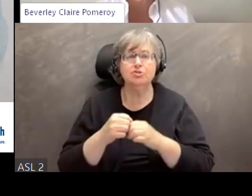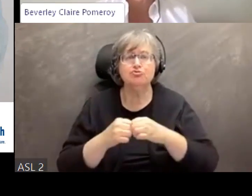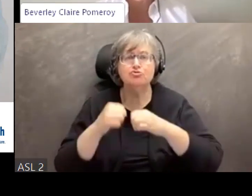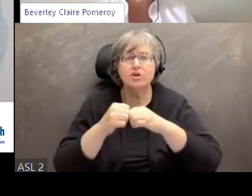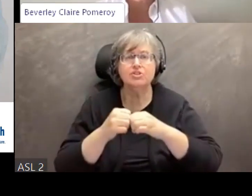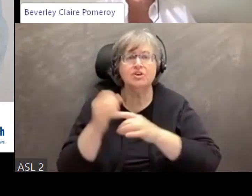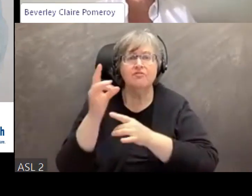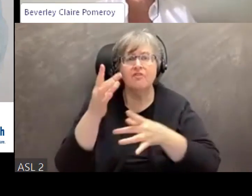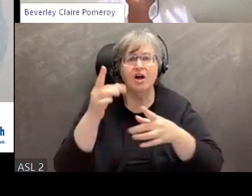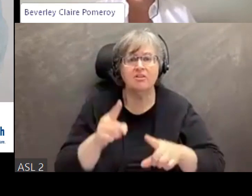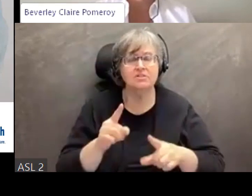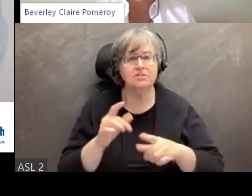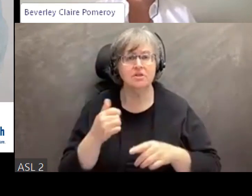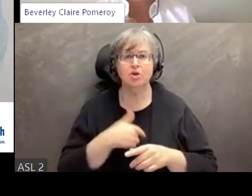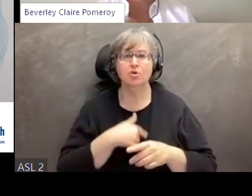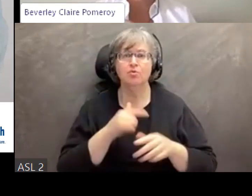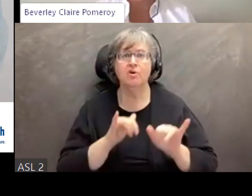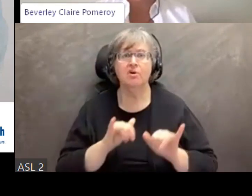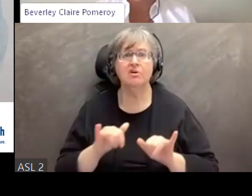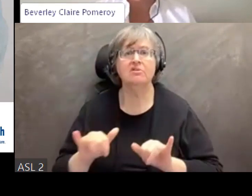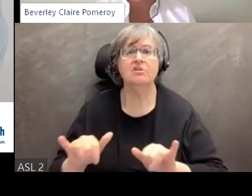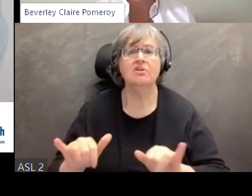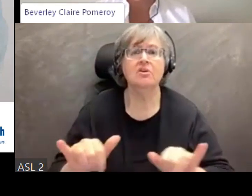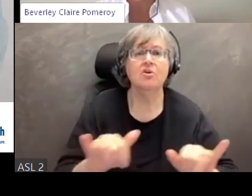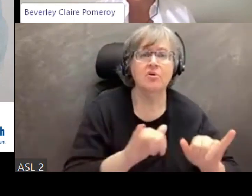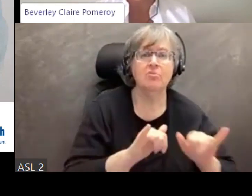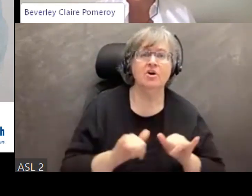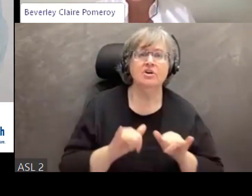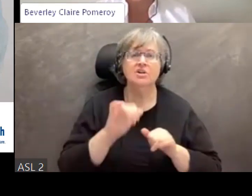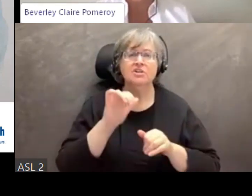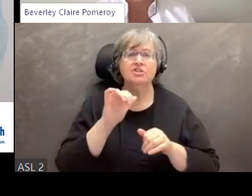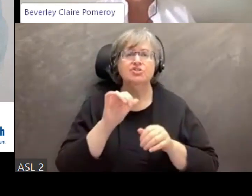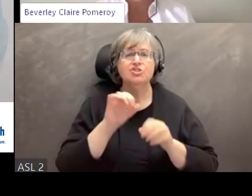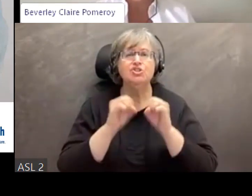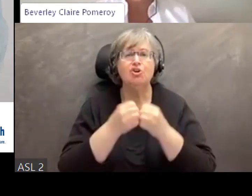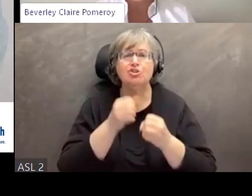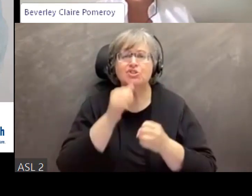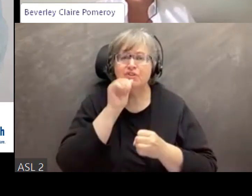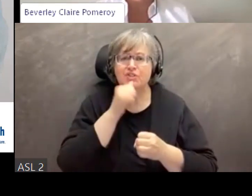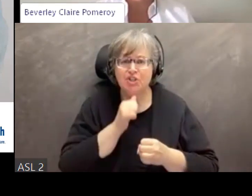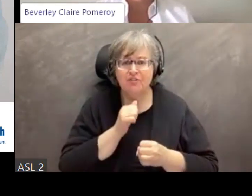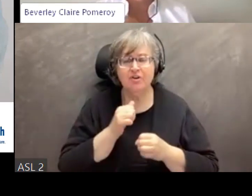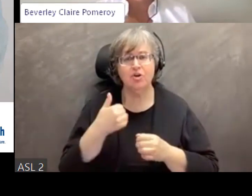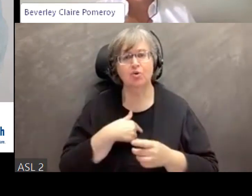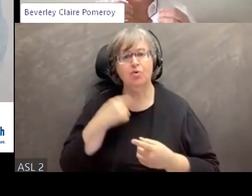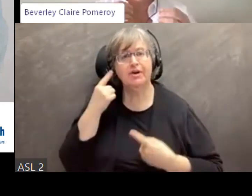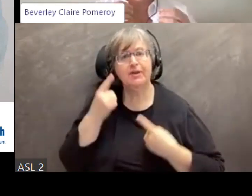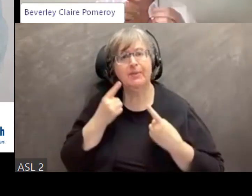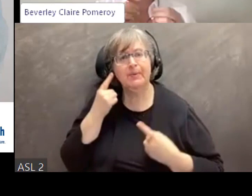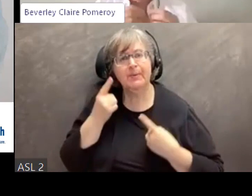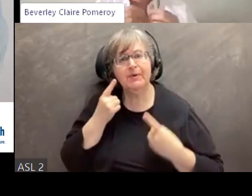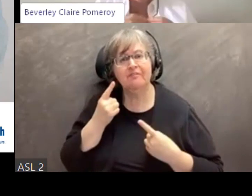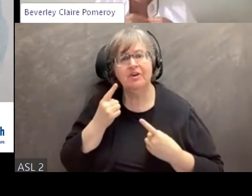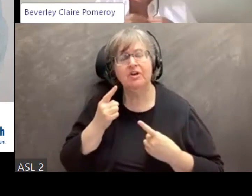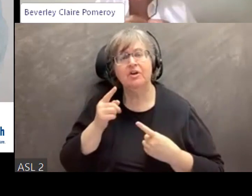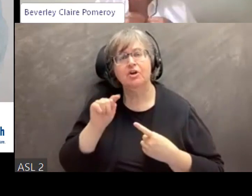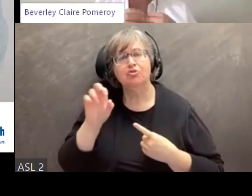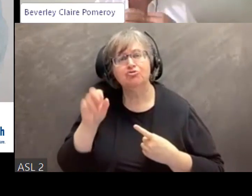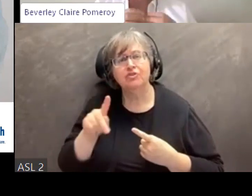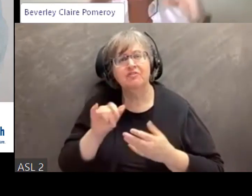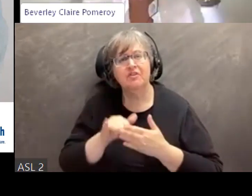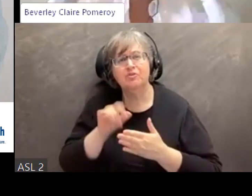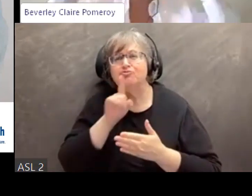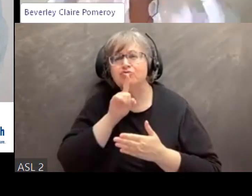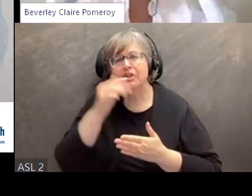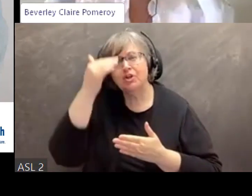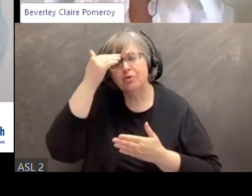the structural violence and how we have normalized social suffering in this context. So as we're thinking of TRIP, just